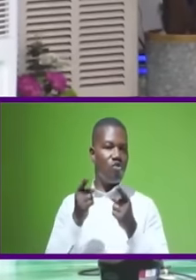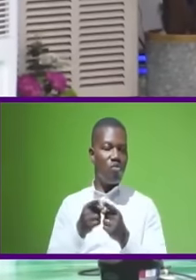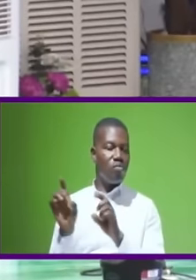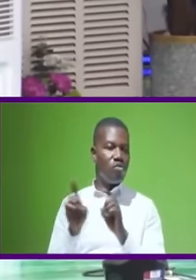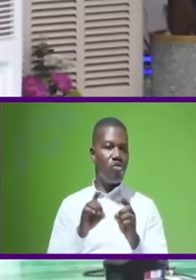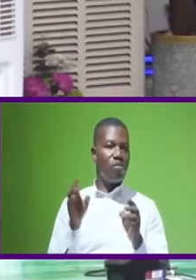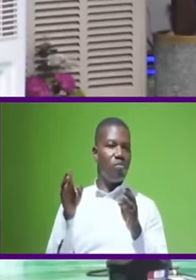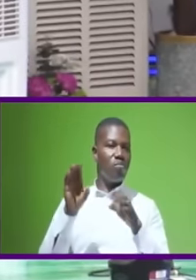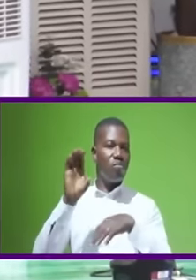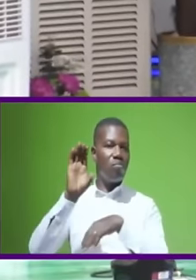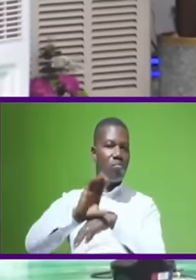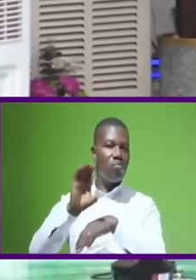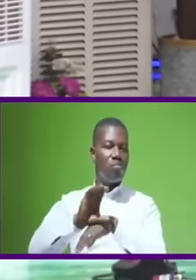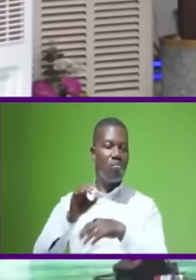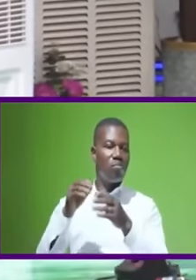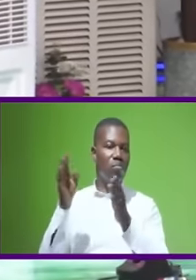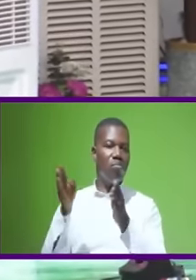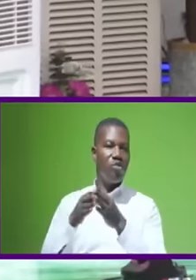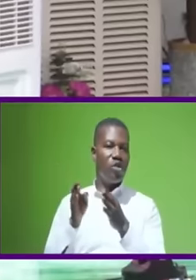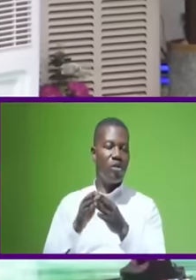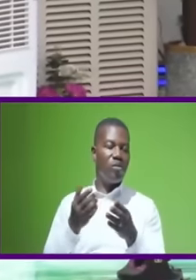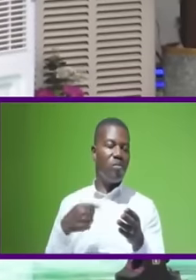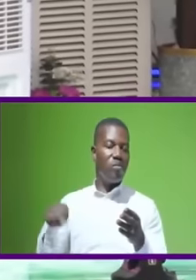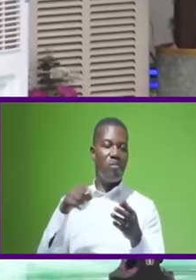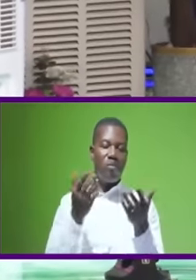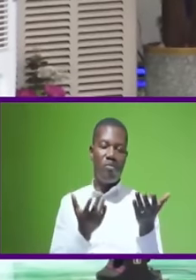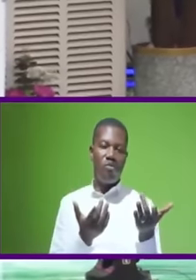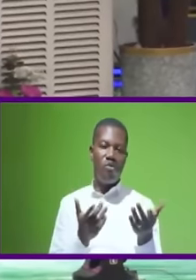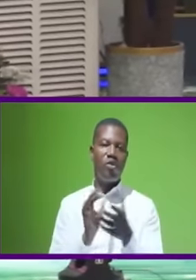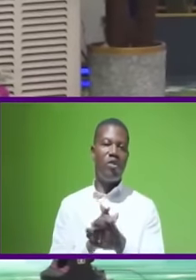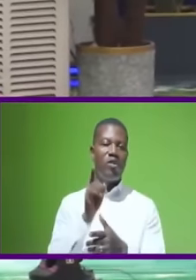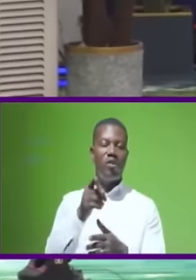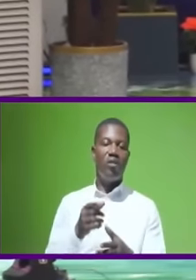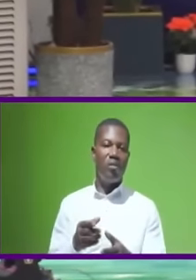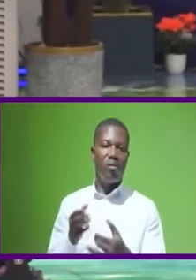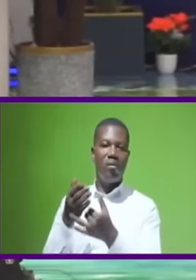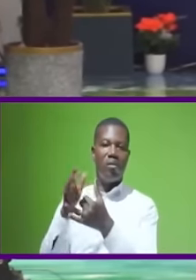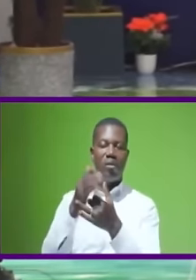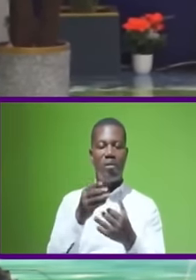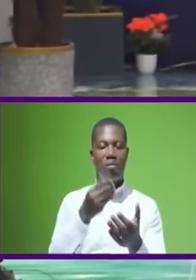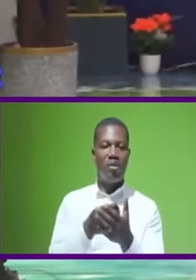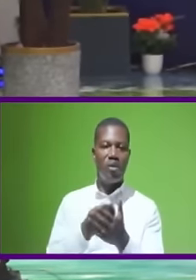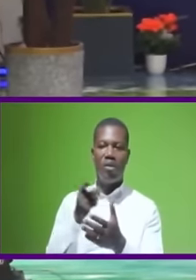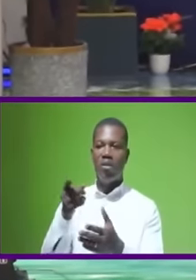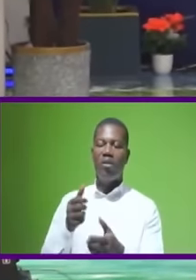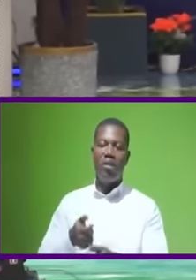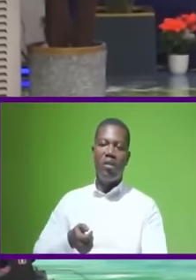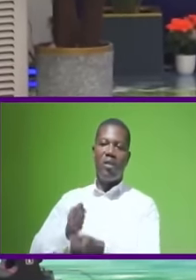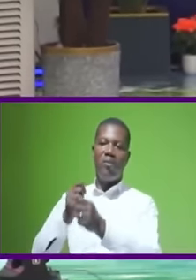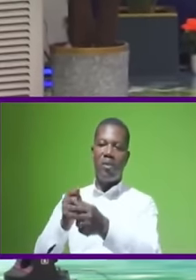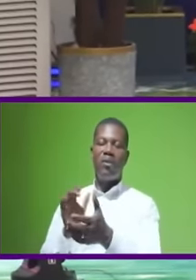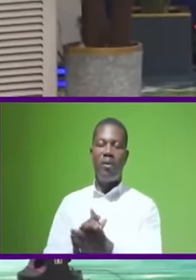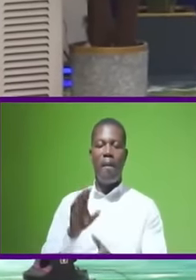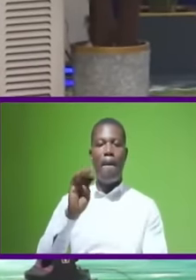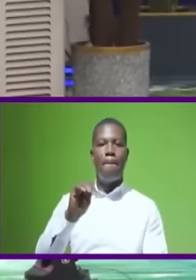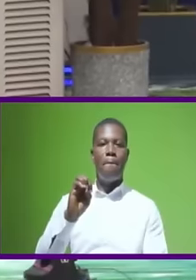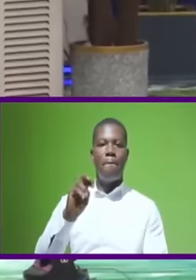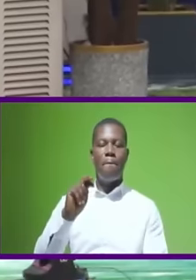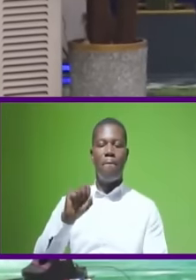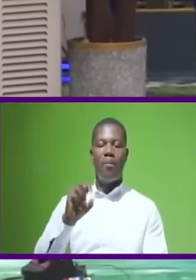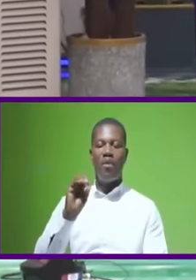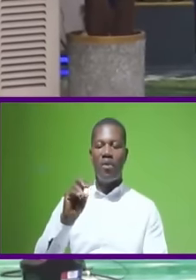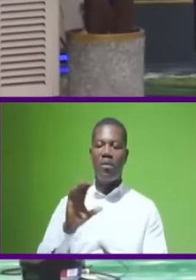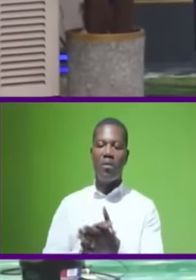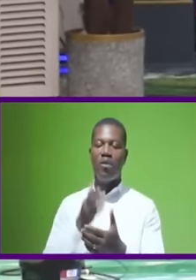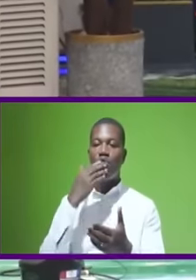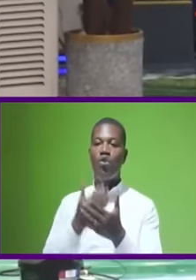sikaba ye koto asase we ye carpenter we ye mason we ye ni ye mfa biribi so ni ye intention advice we a